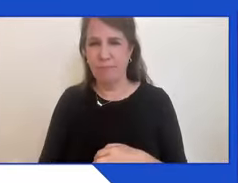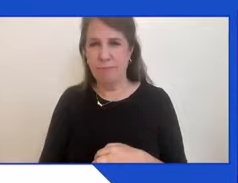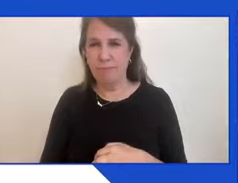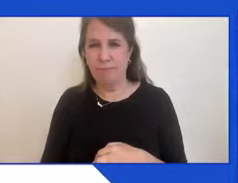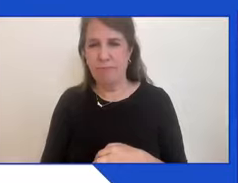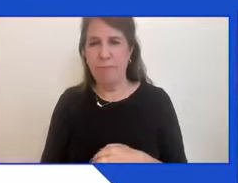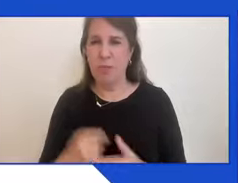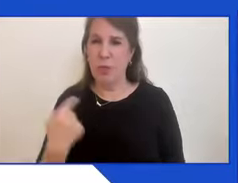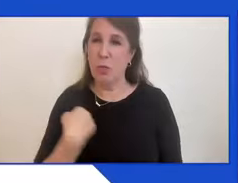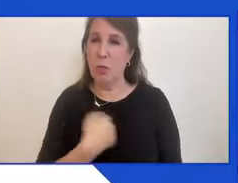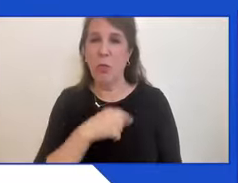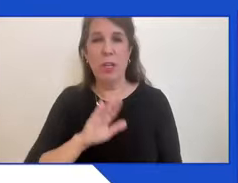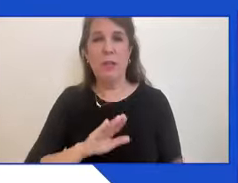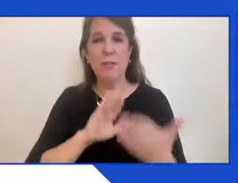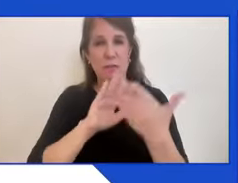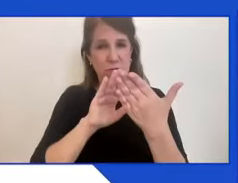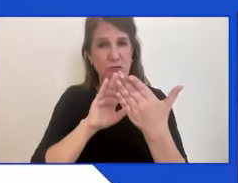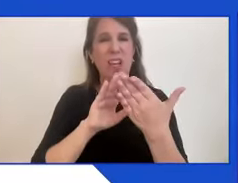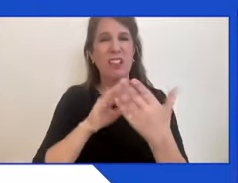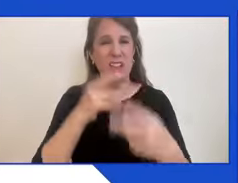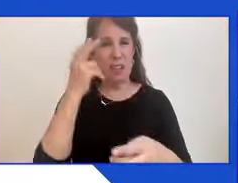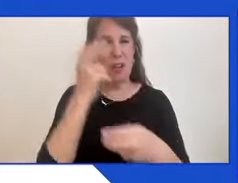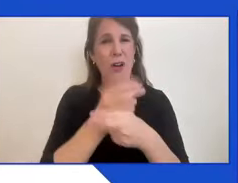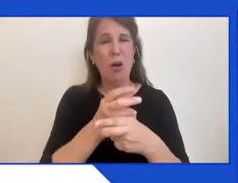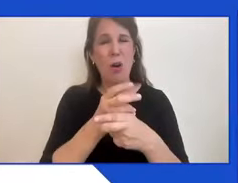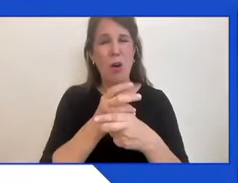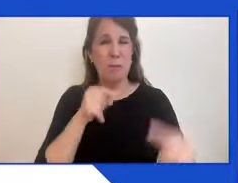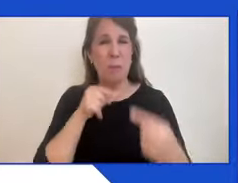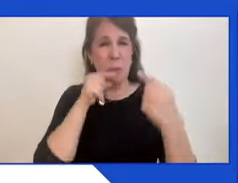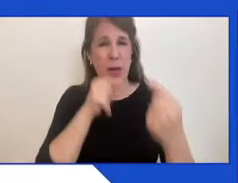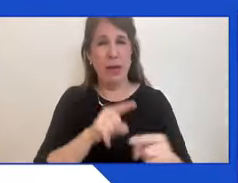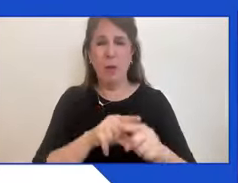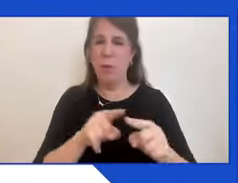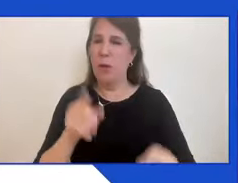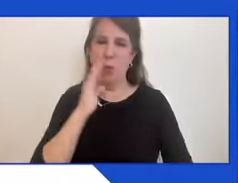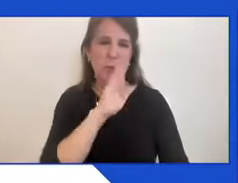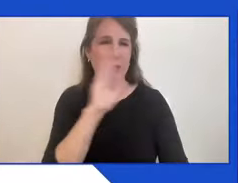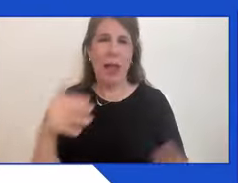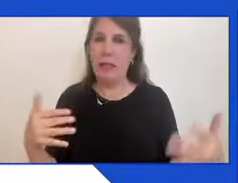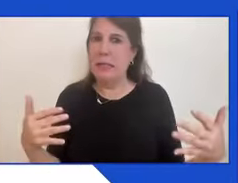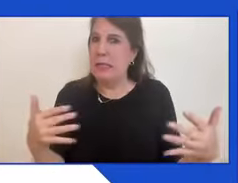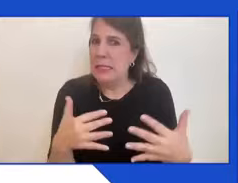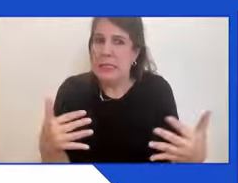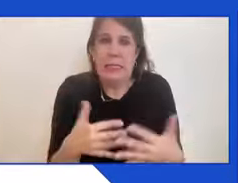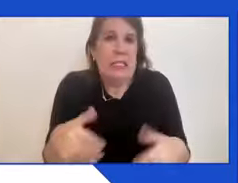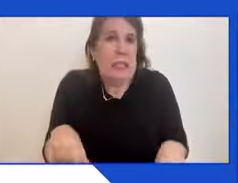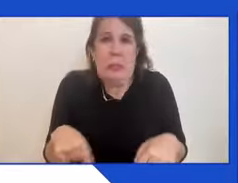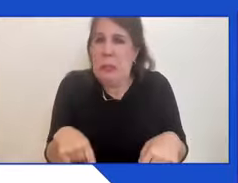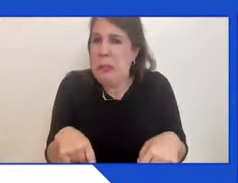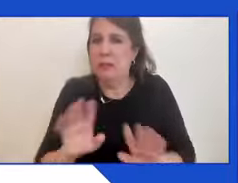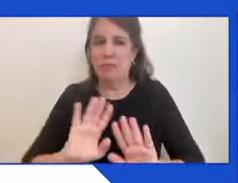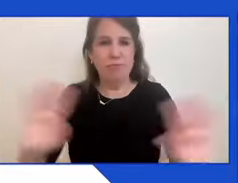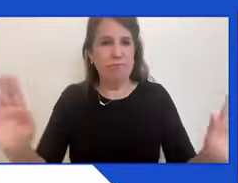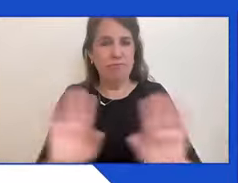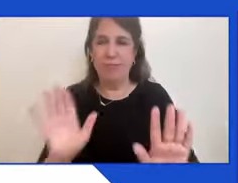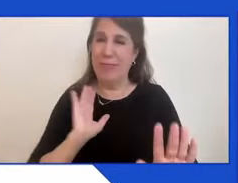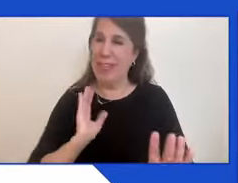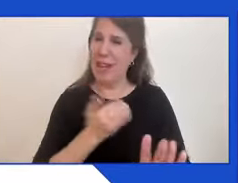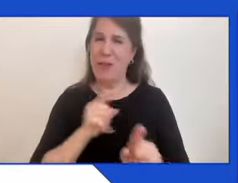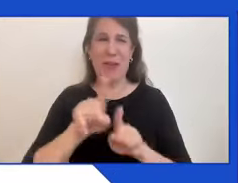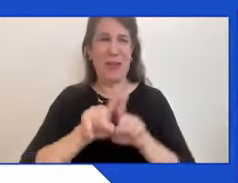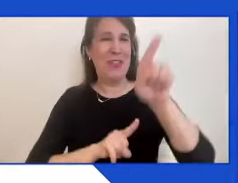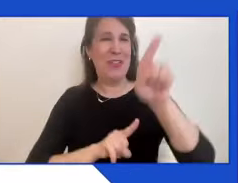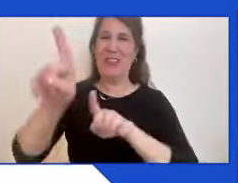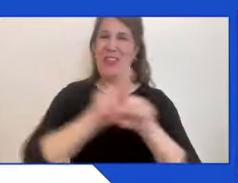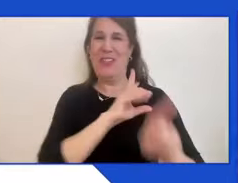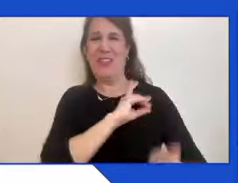We face an arduous battle, but we shall not tremble in fear. Our stars of David will shine on